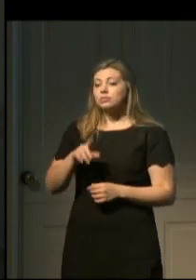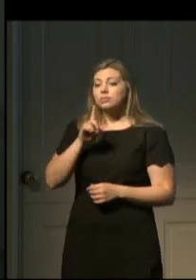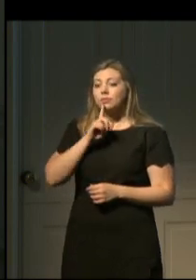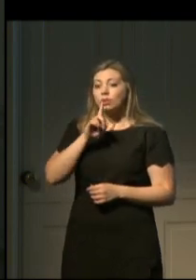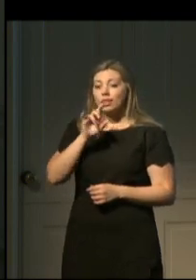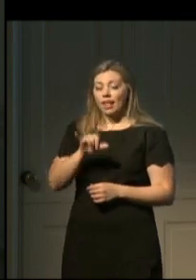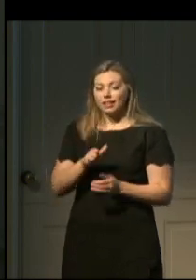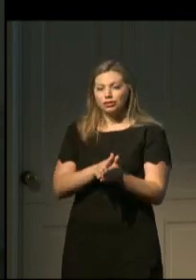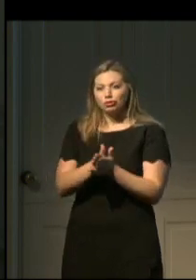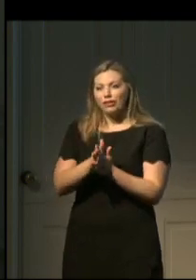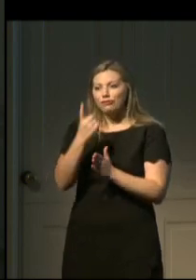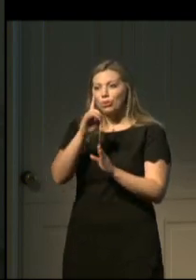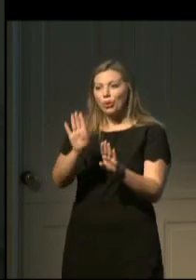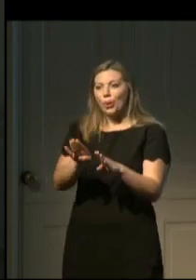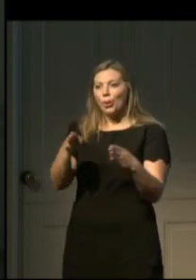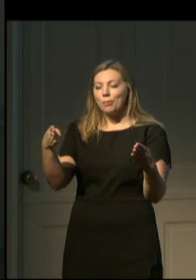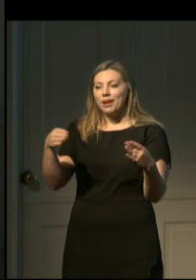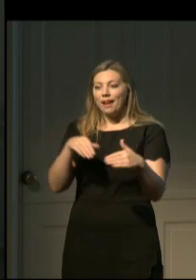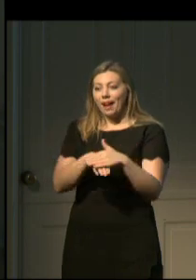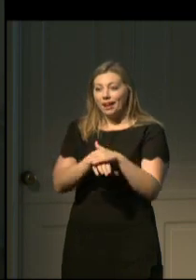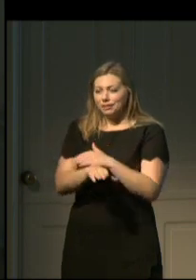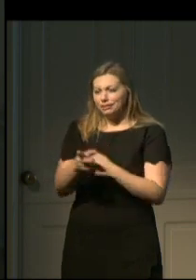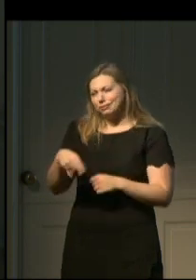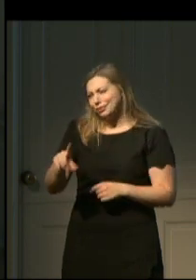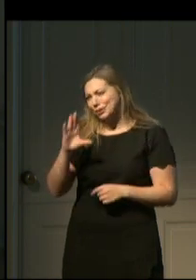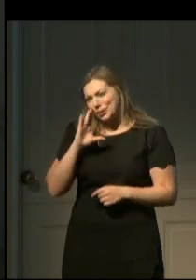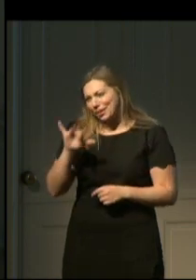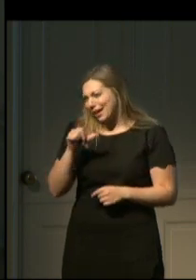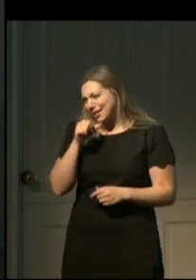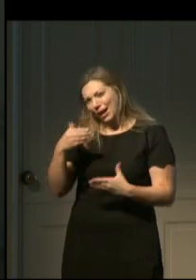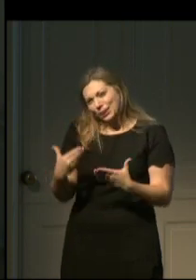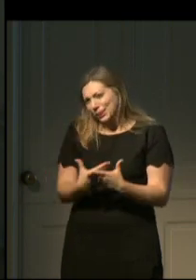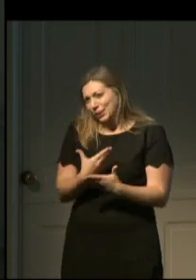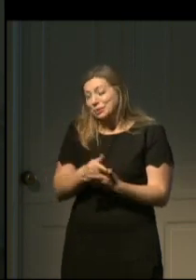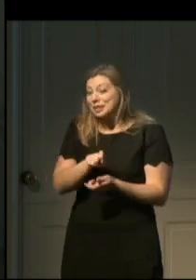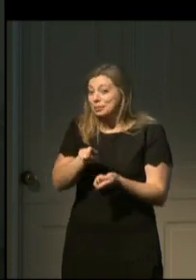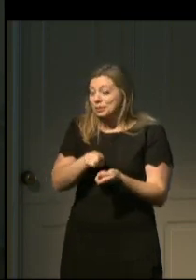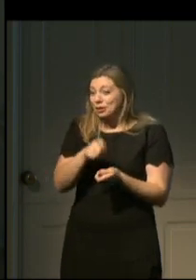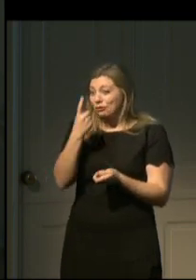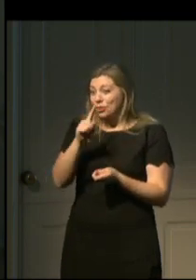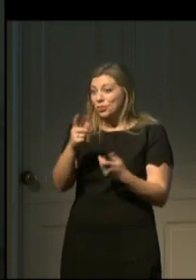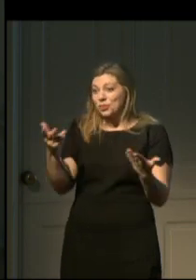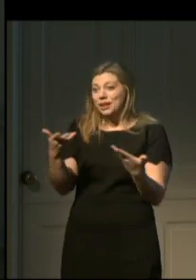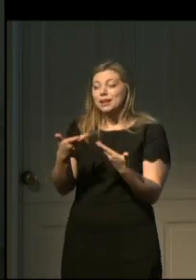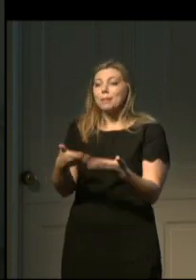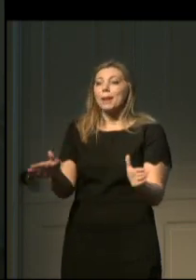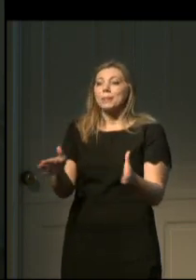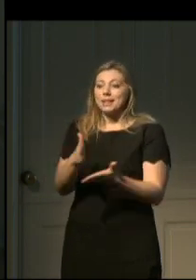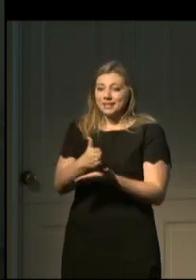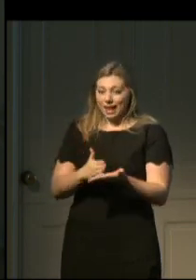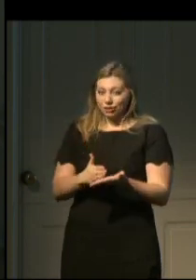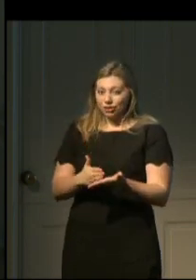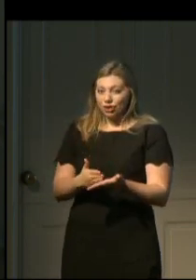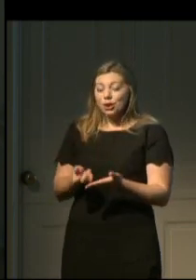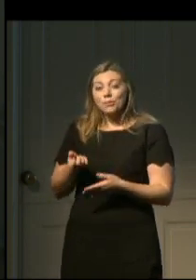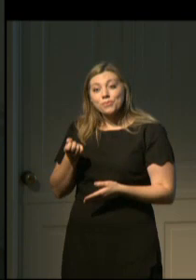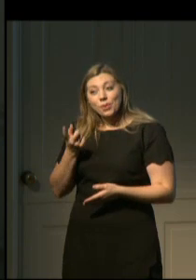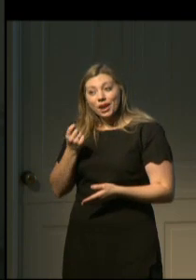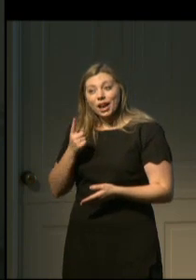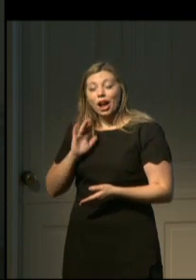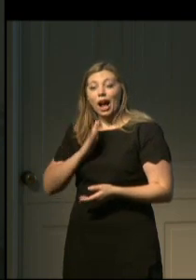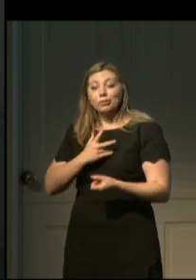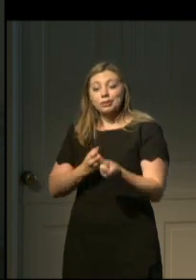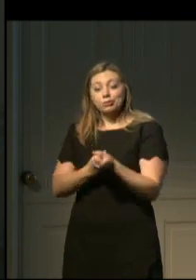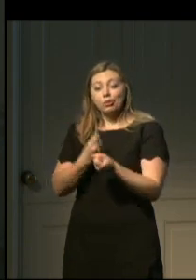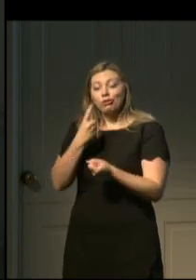open access, as you all know, is not new, especially in the public sector. But our support for